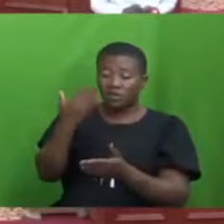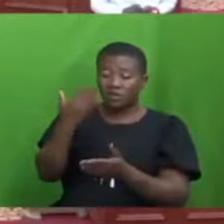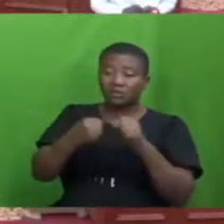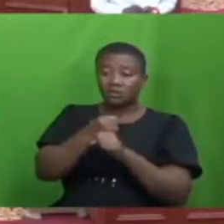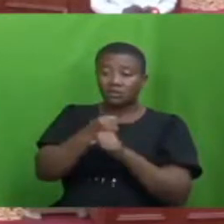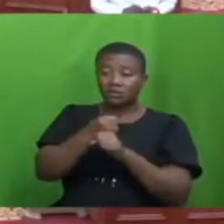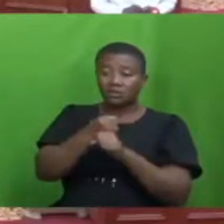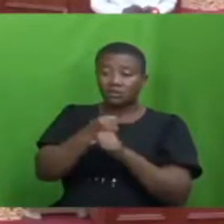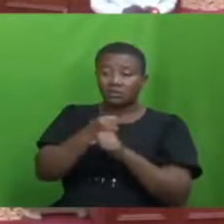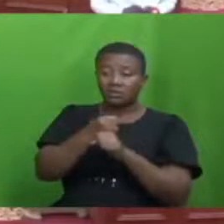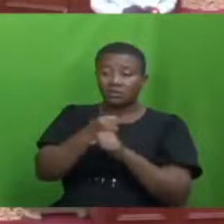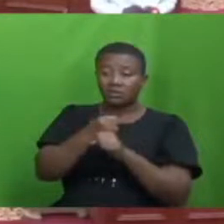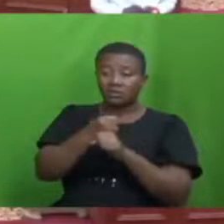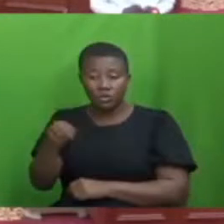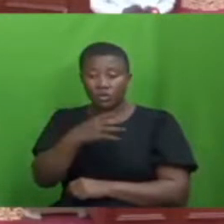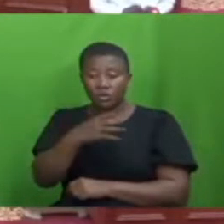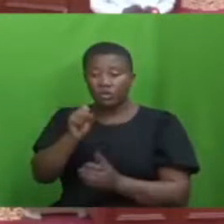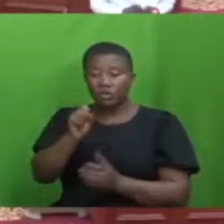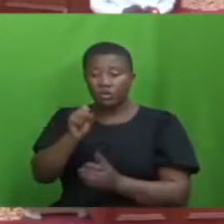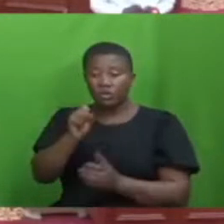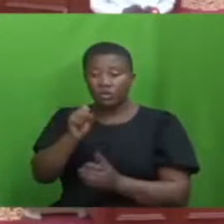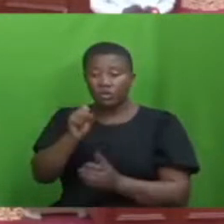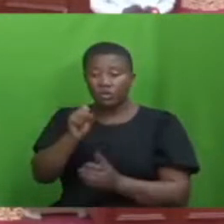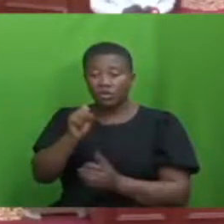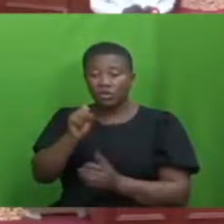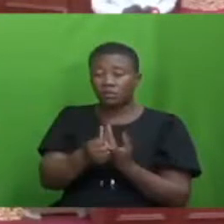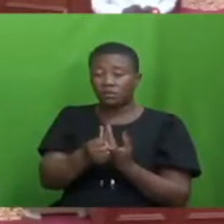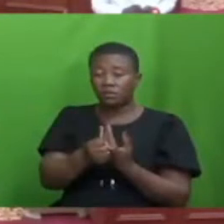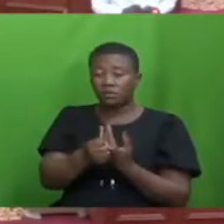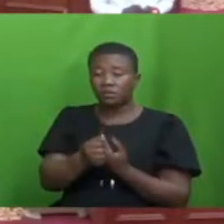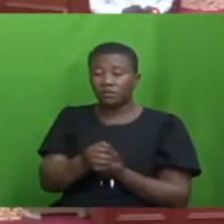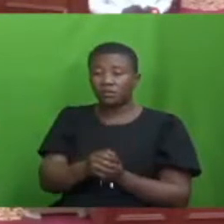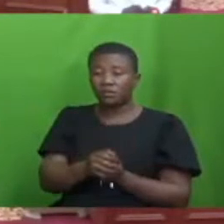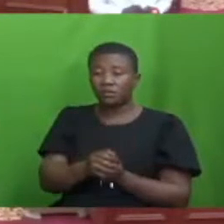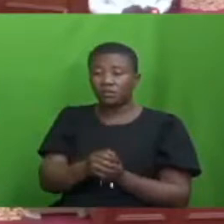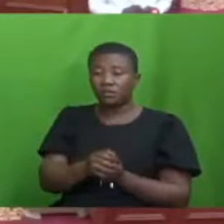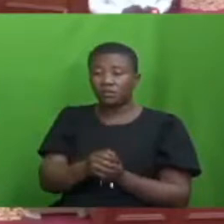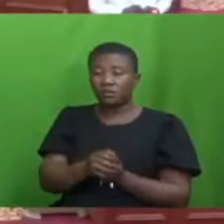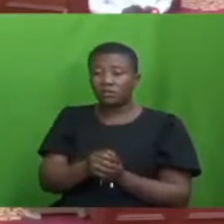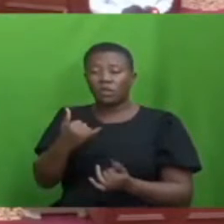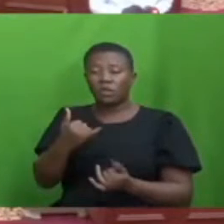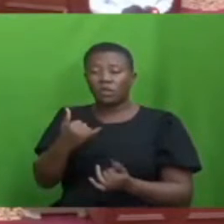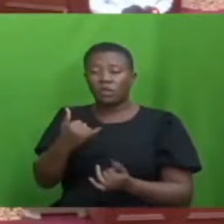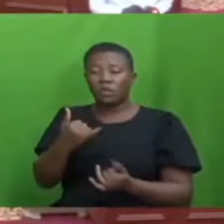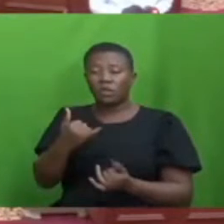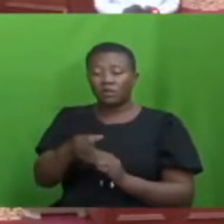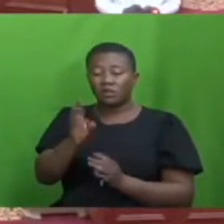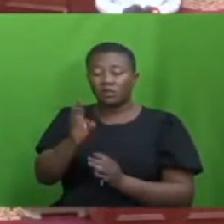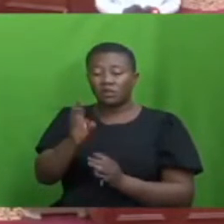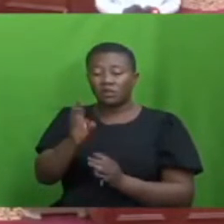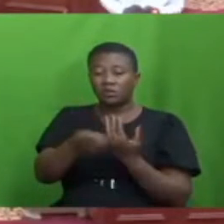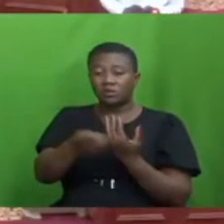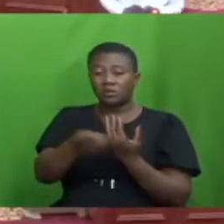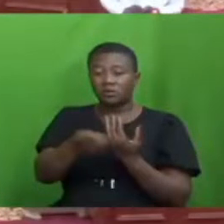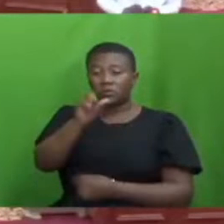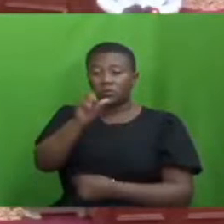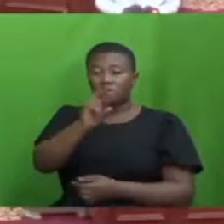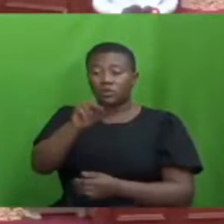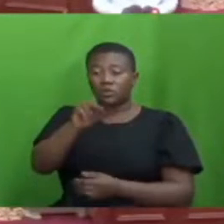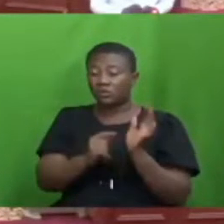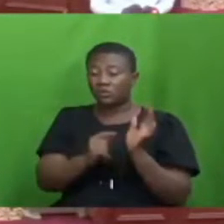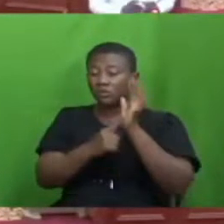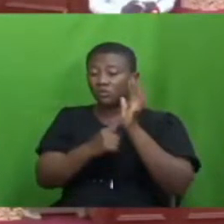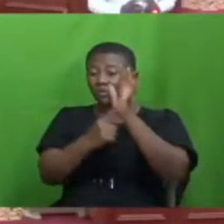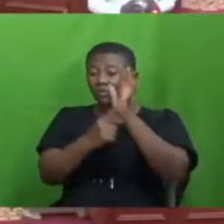using end September 2022 data. We now have end December 2022 data, which indicates that overall